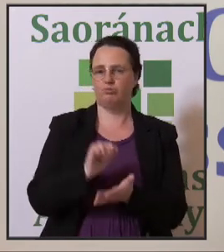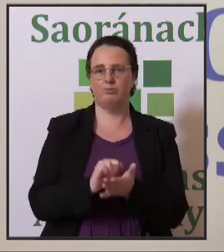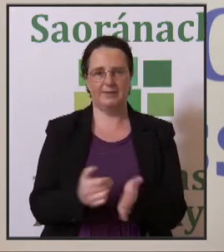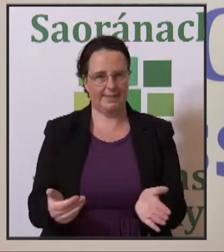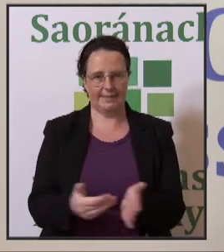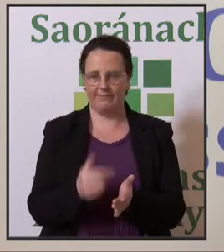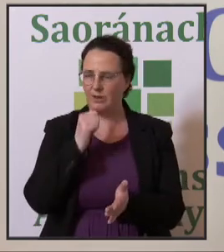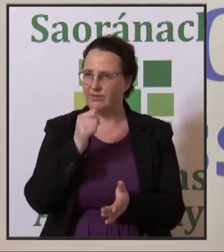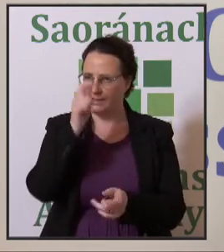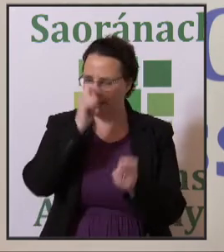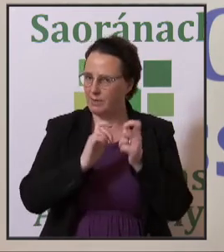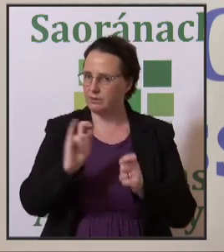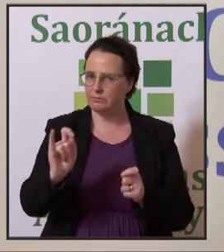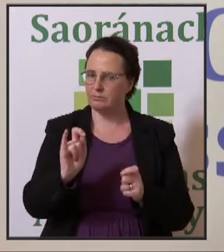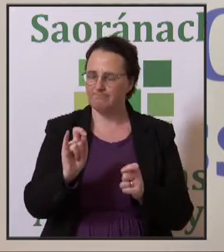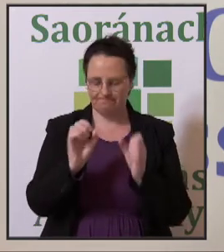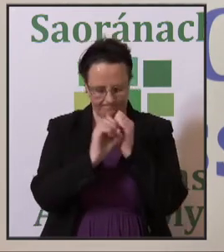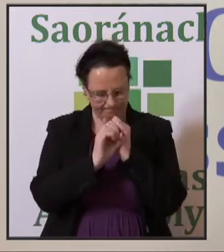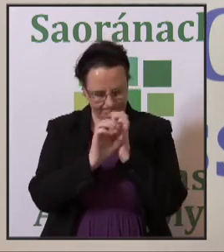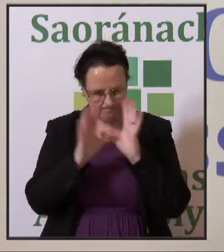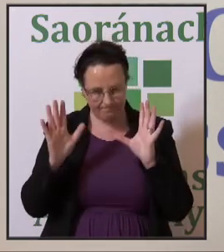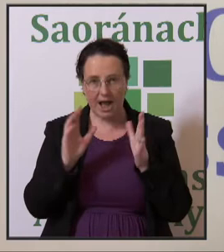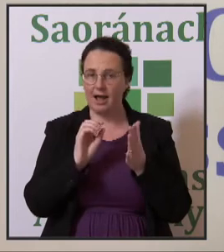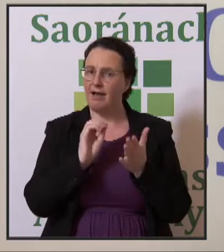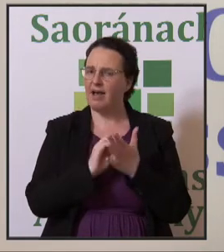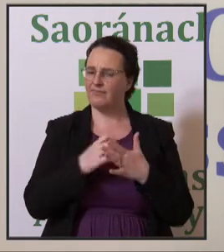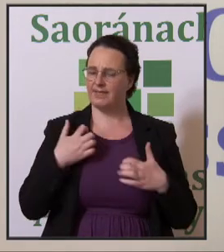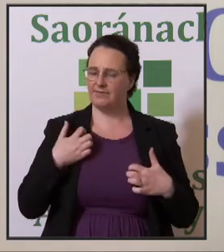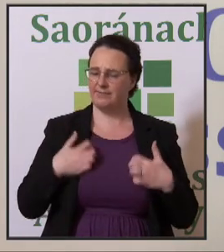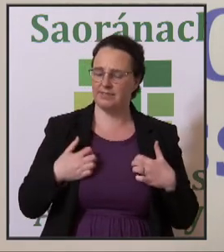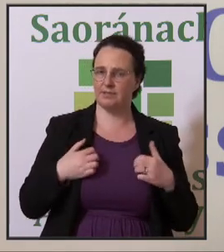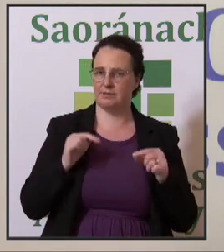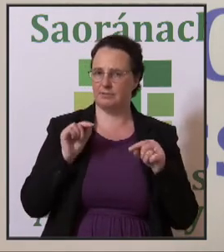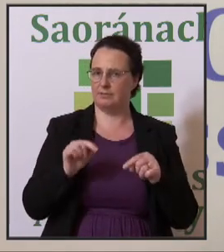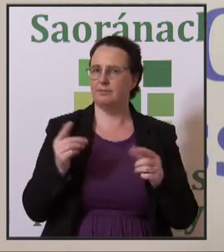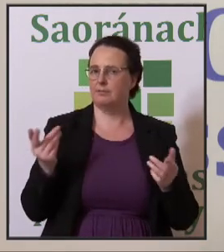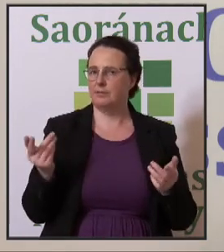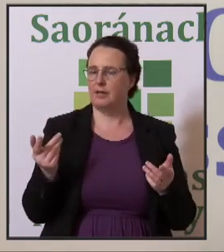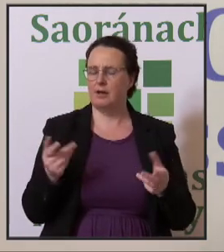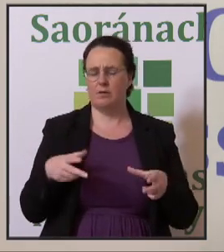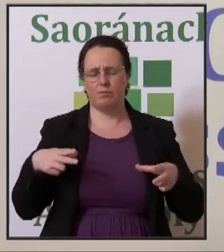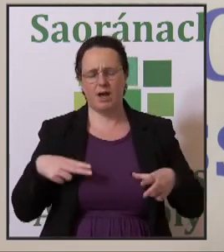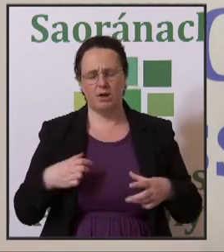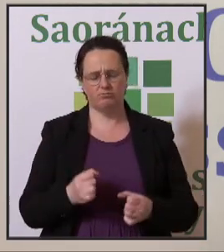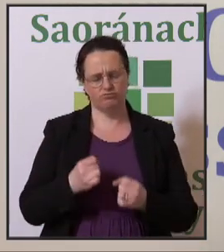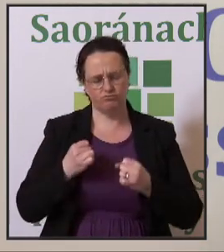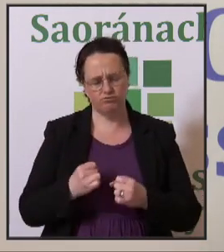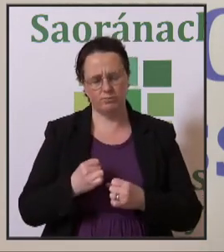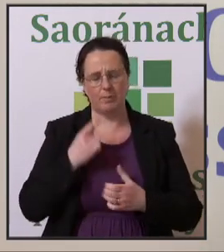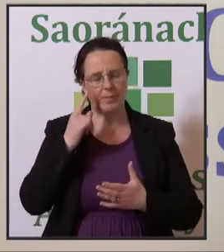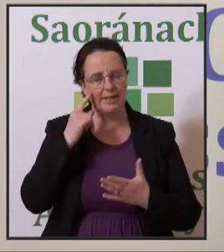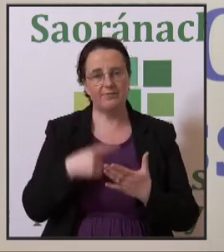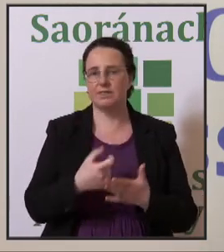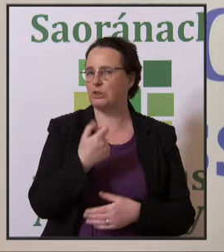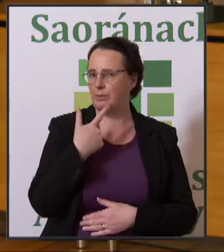can say with absolute clarity that I have a vested interest. I'm a proud and passionate Dubliner. I